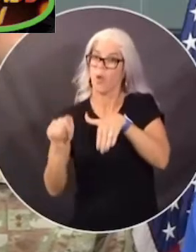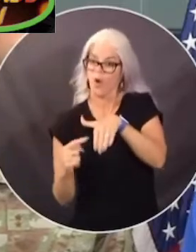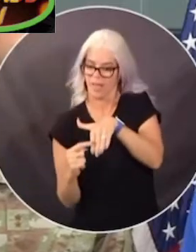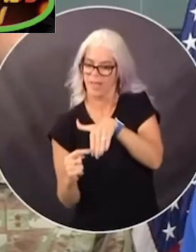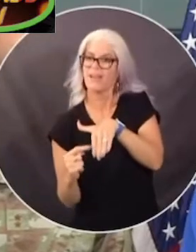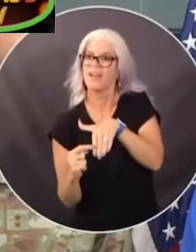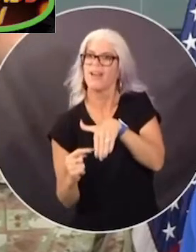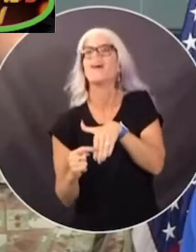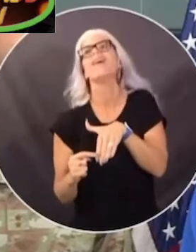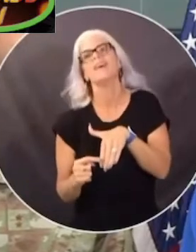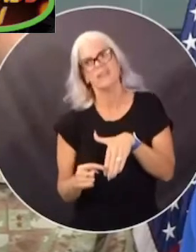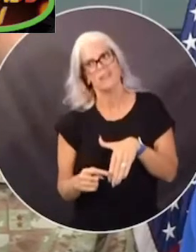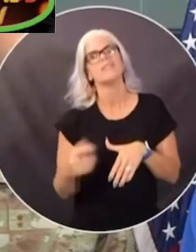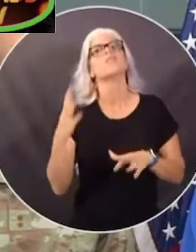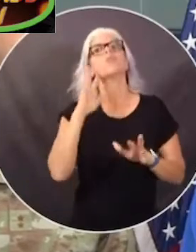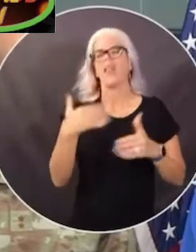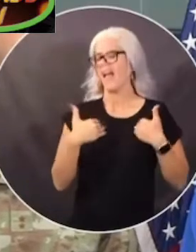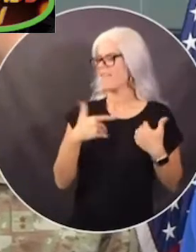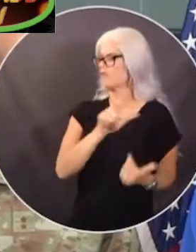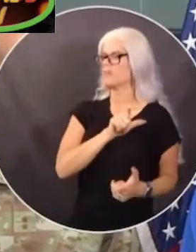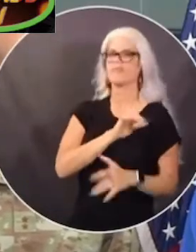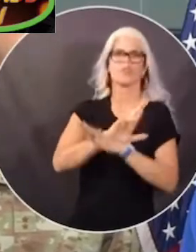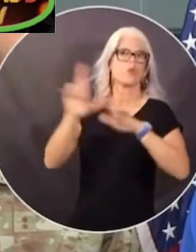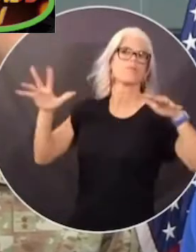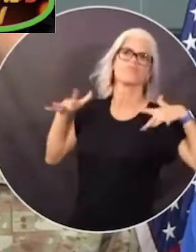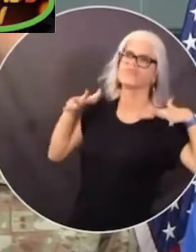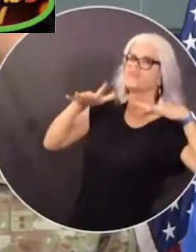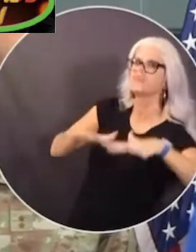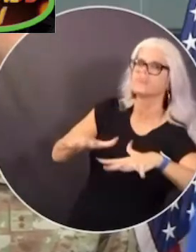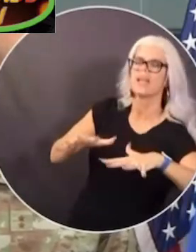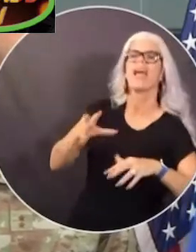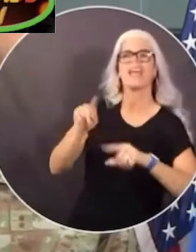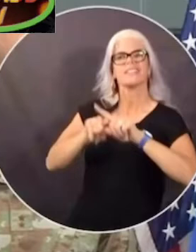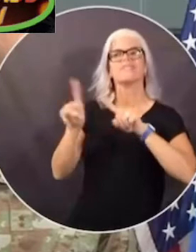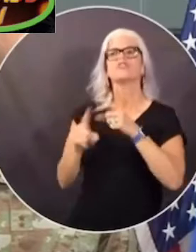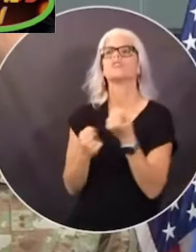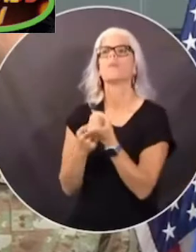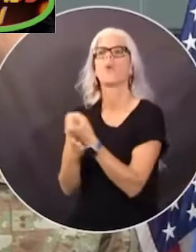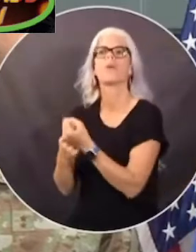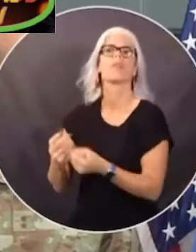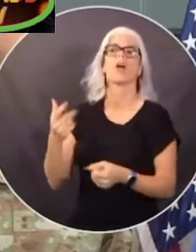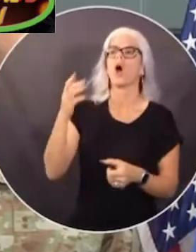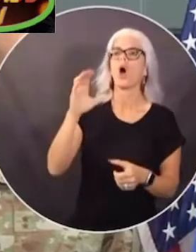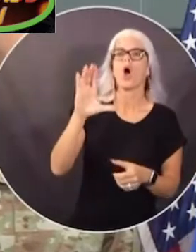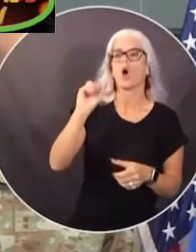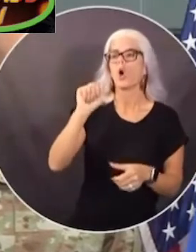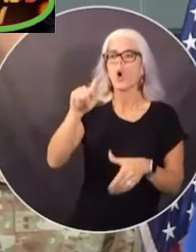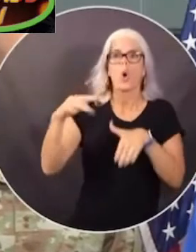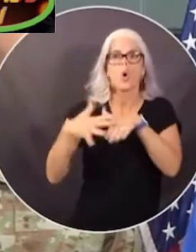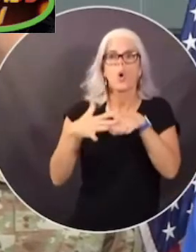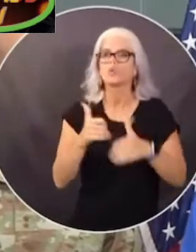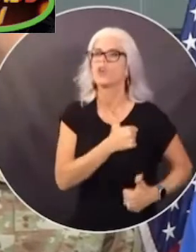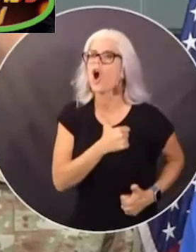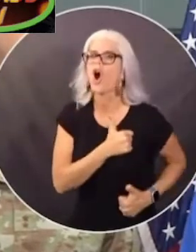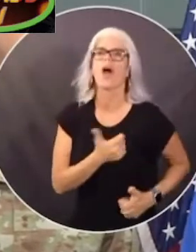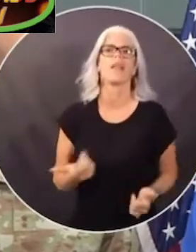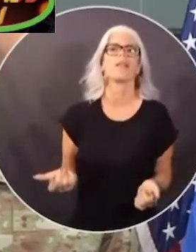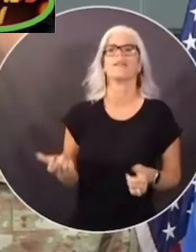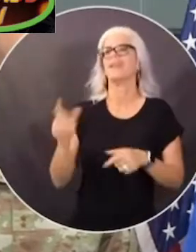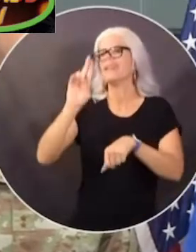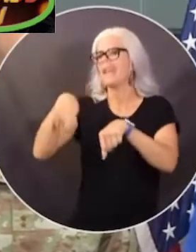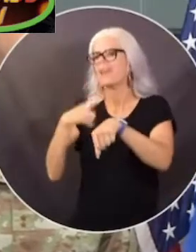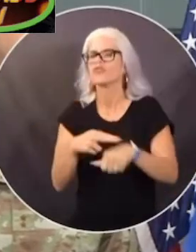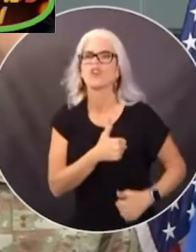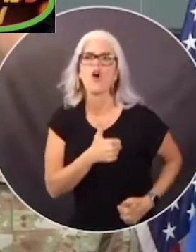but then you're also gonna have all this support, Coast Guard, FWC, you're gonna have National Guard. I mean, this is a really, really